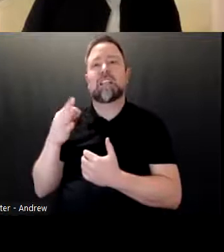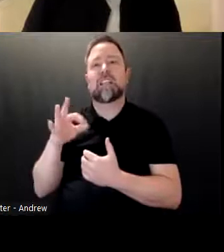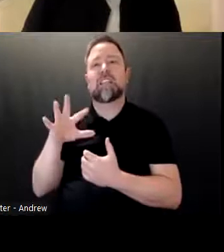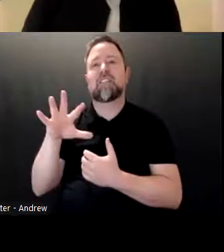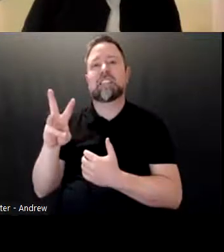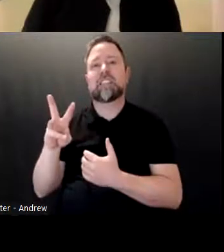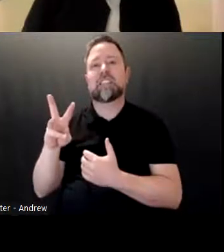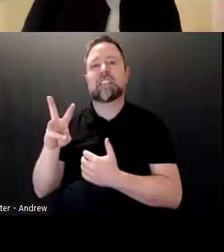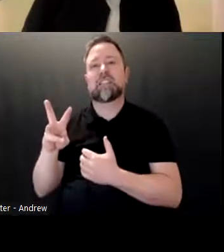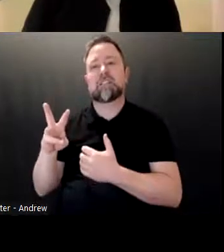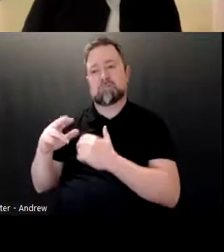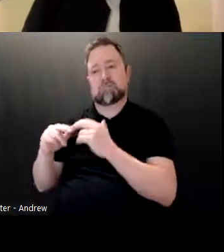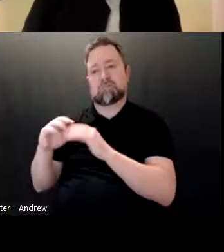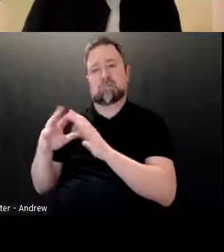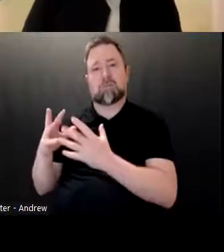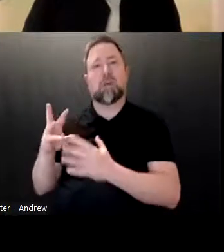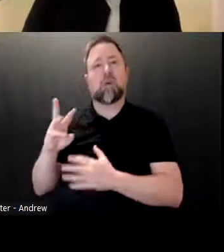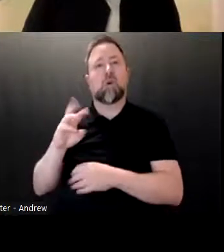artwork.